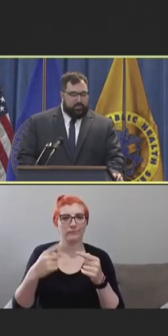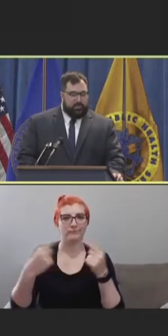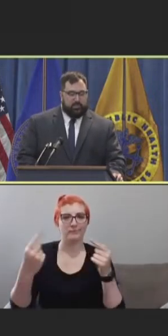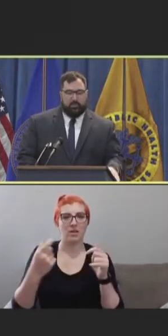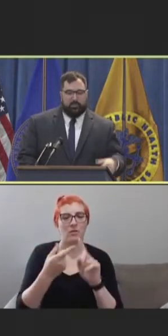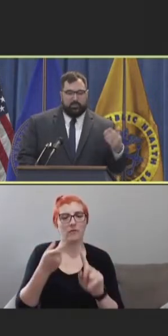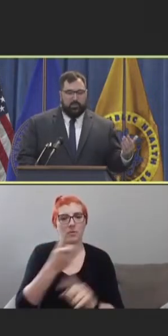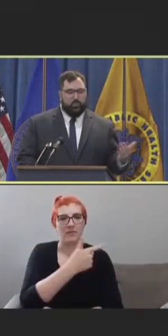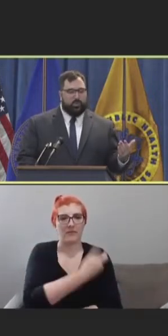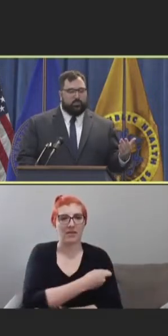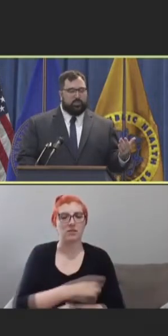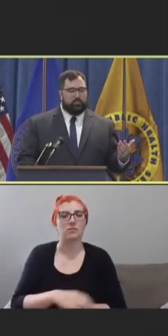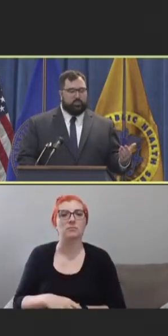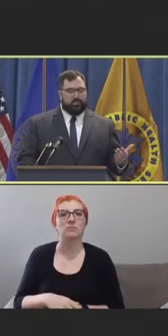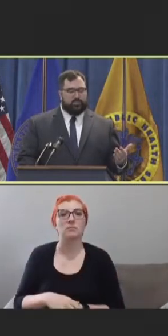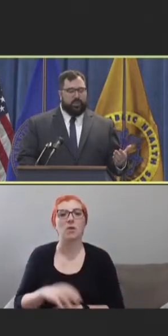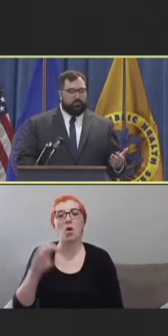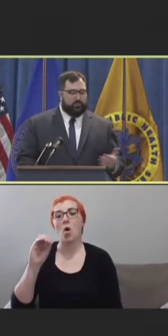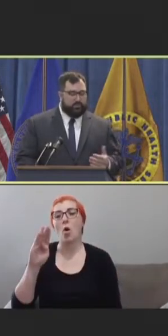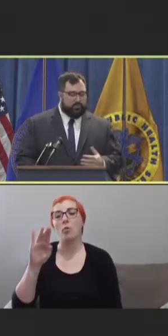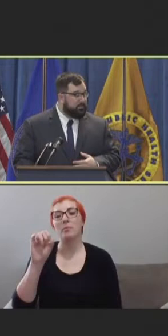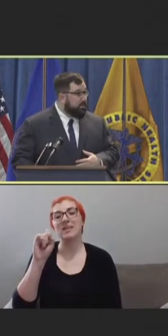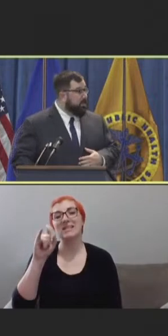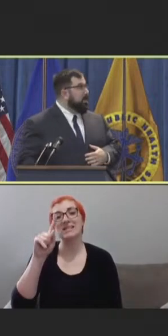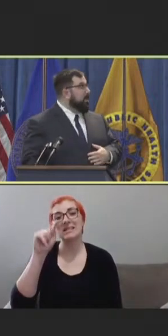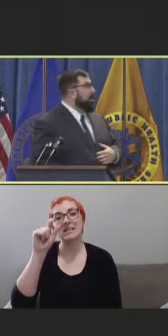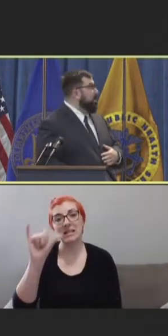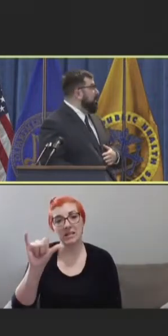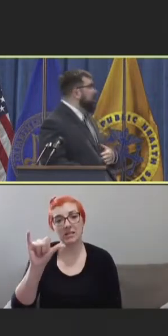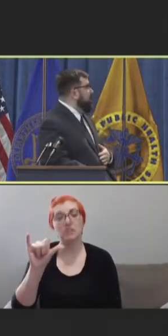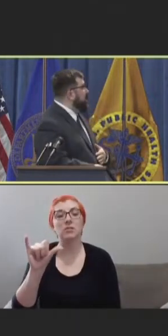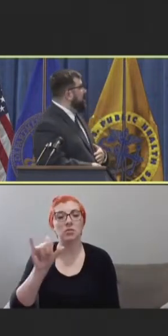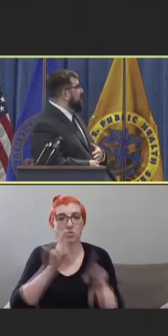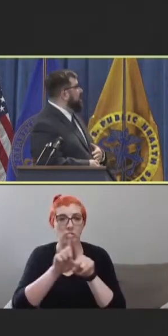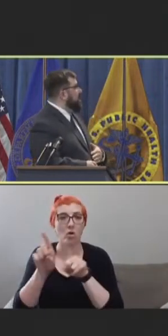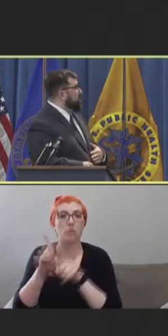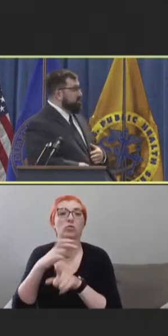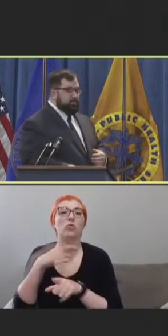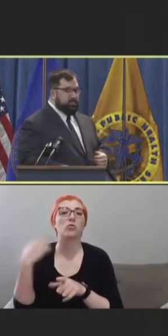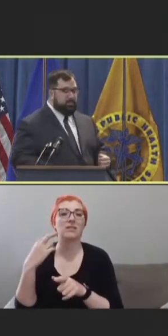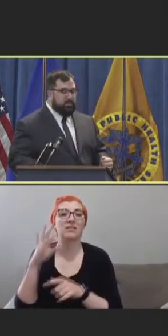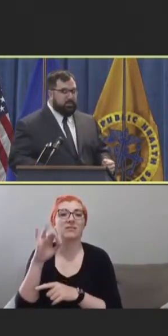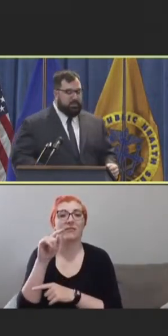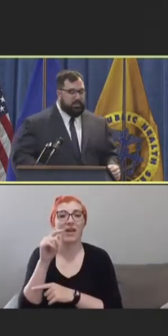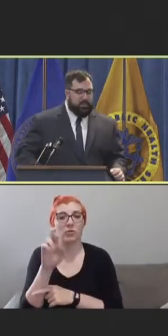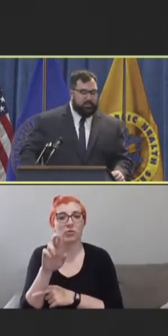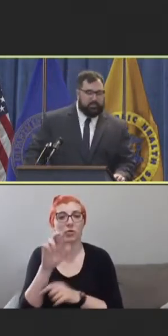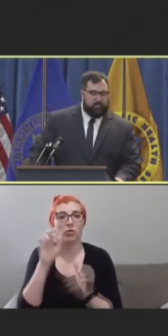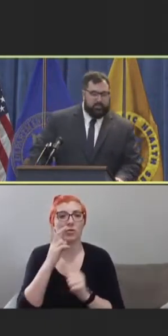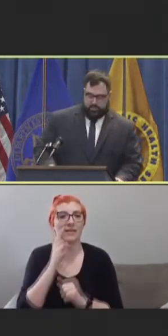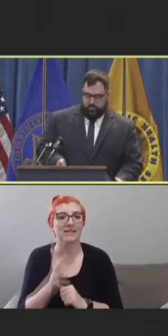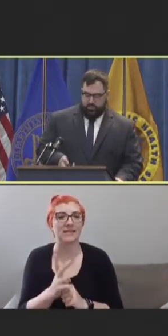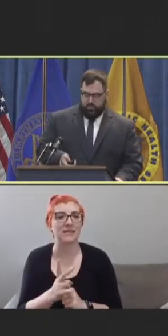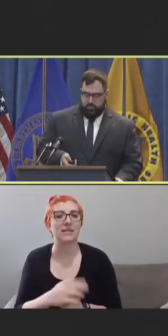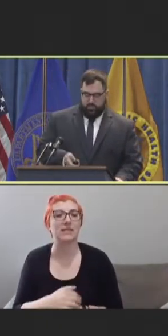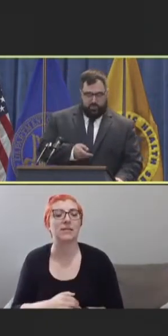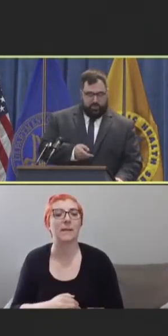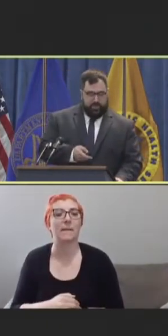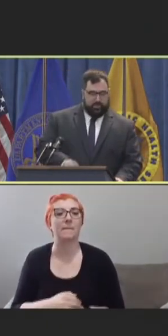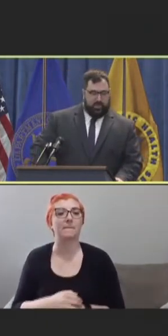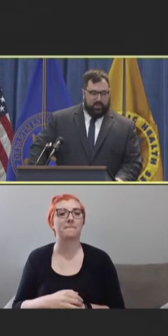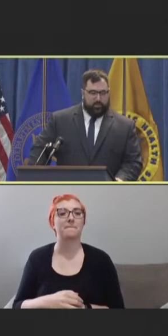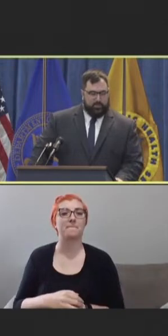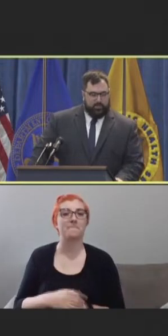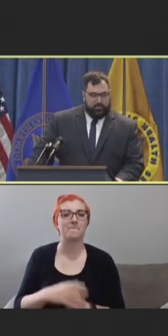Obesity is another one of these risk factors that's and you can see that when you look on